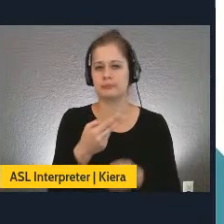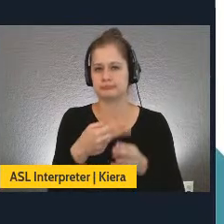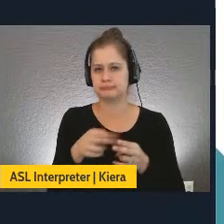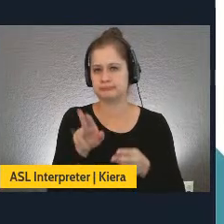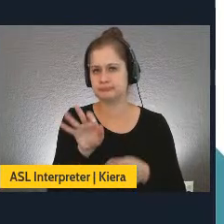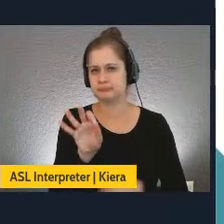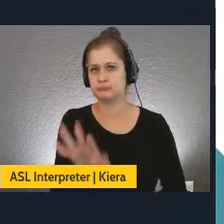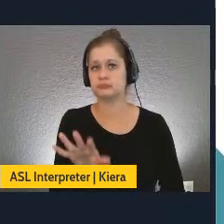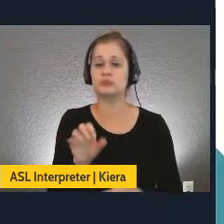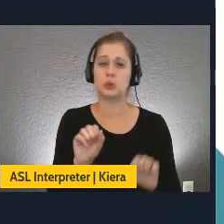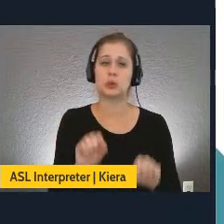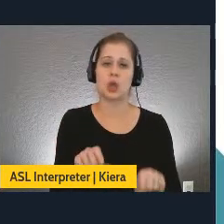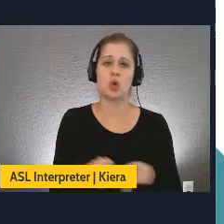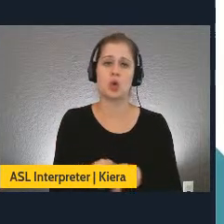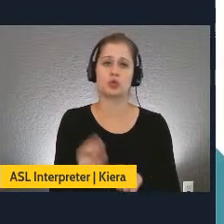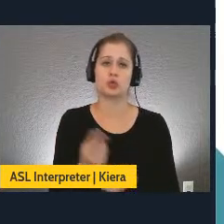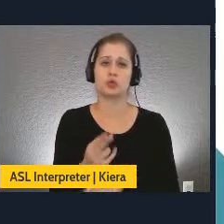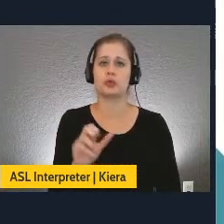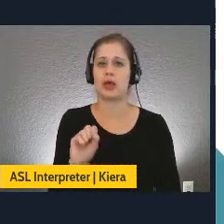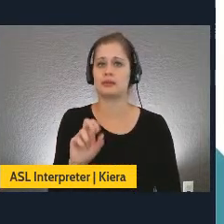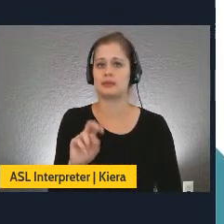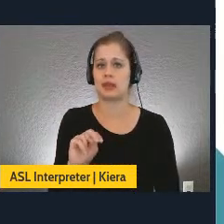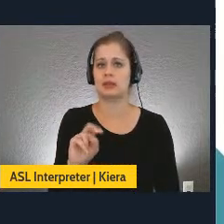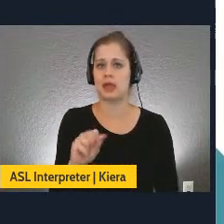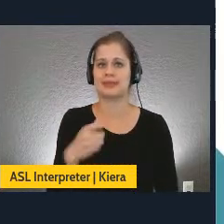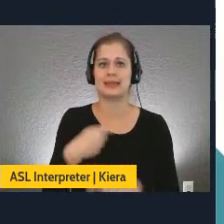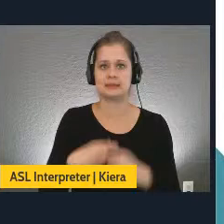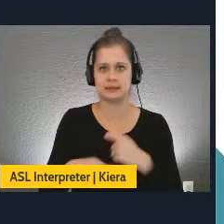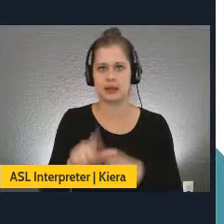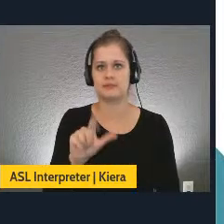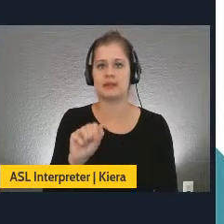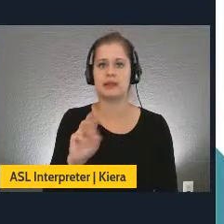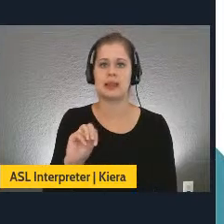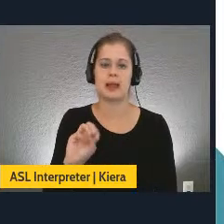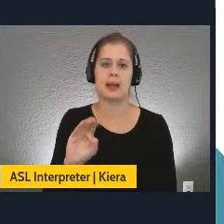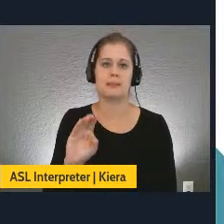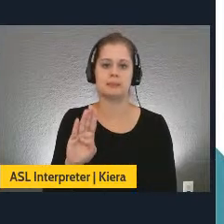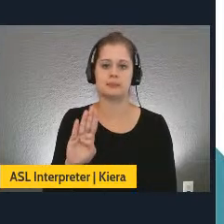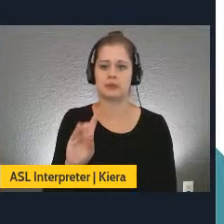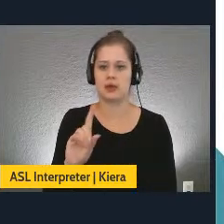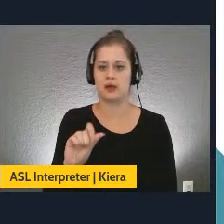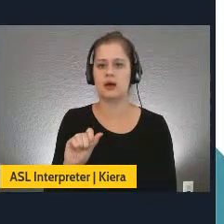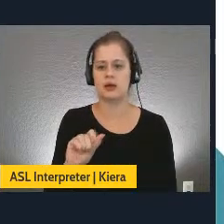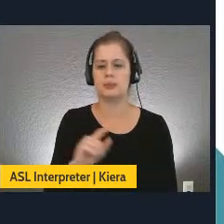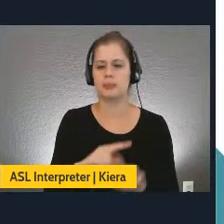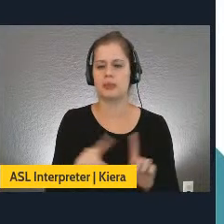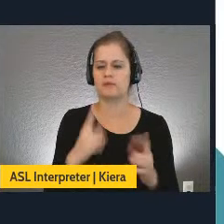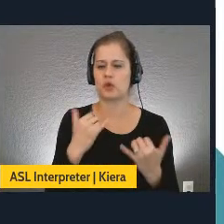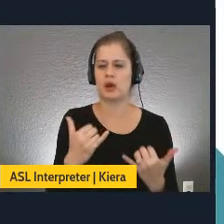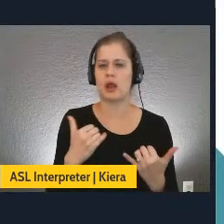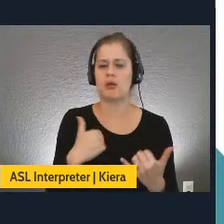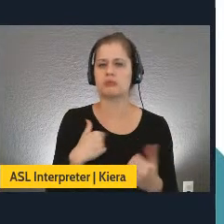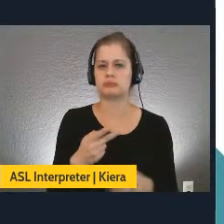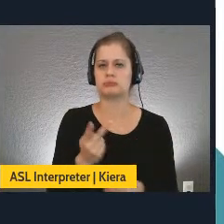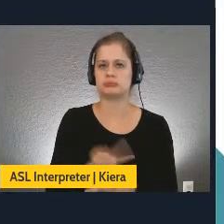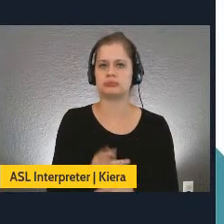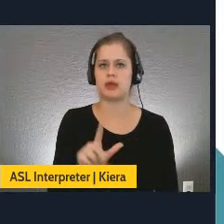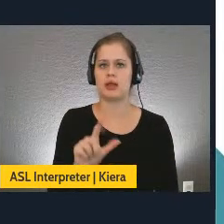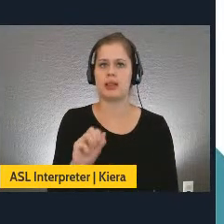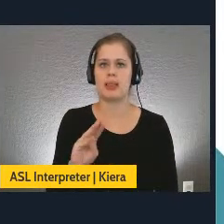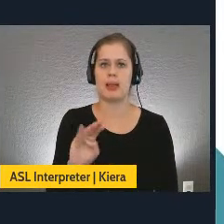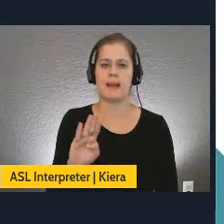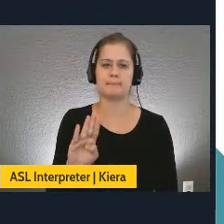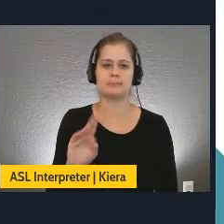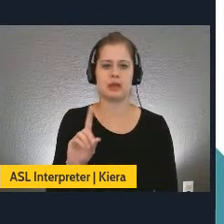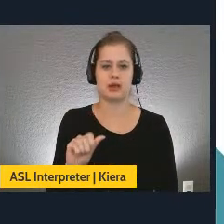like use SNS instead of Lambda here, but I think for now I go with Lambda. And now to the